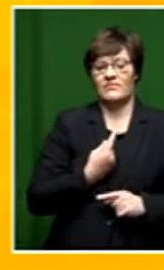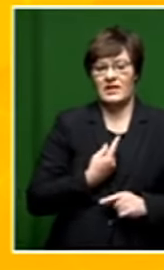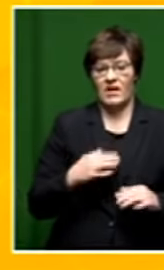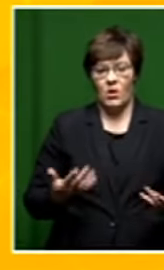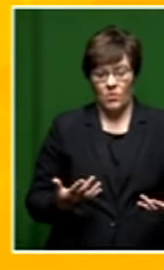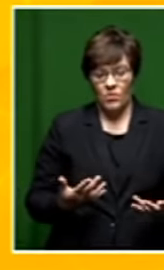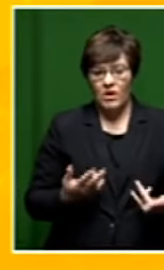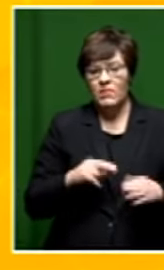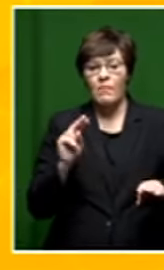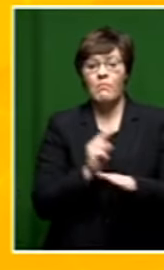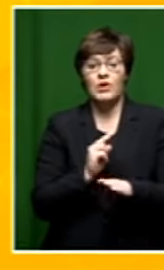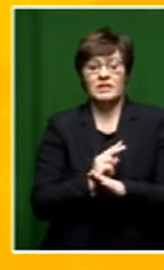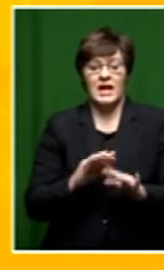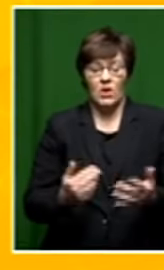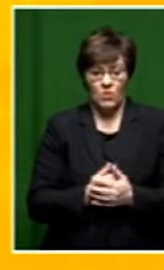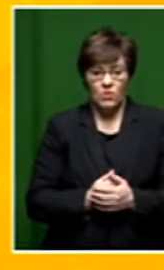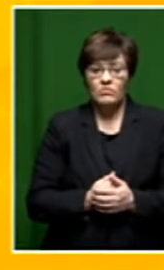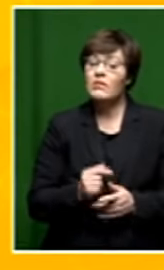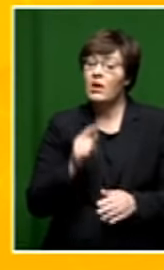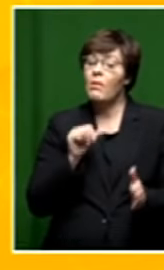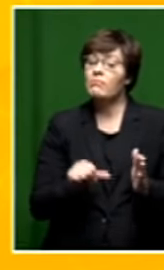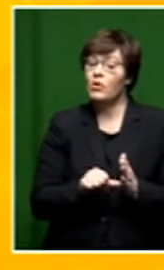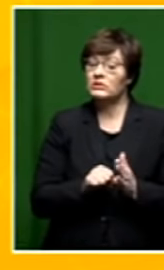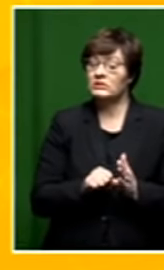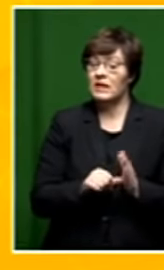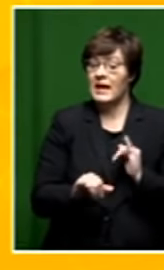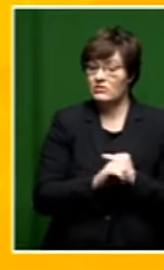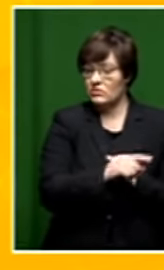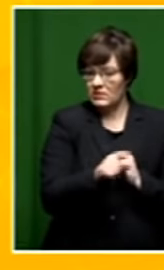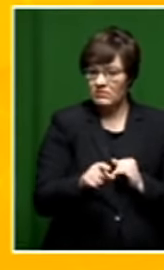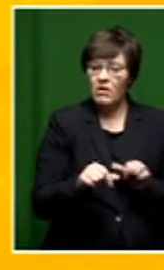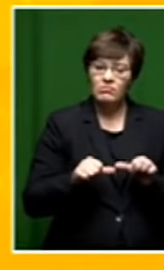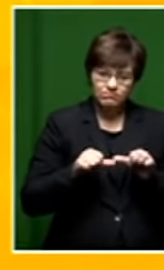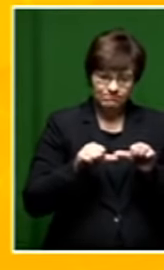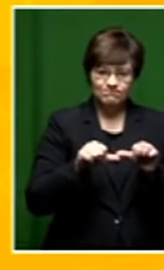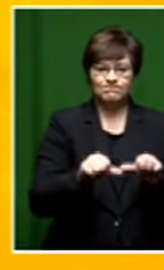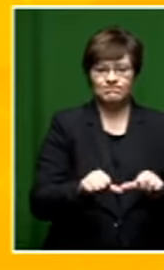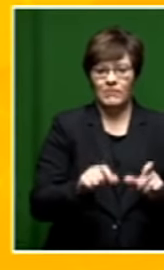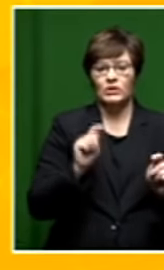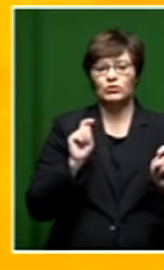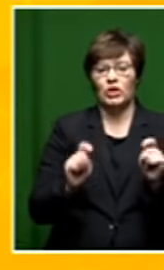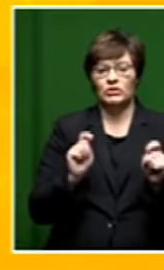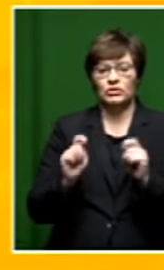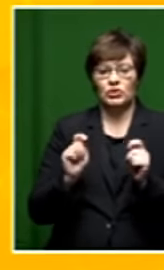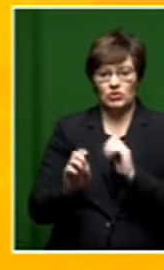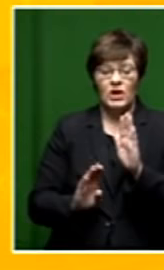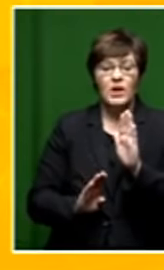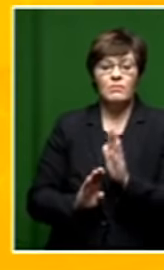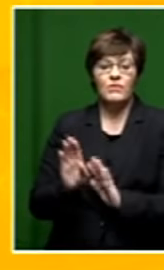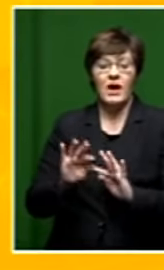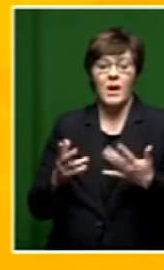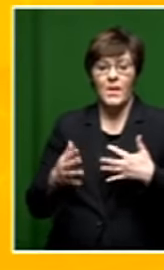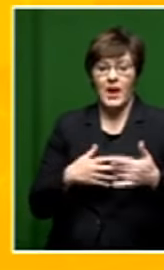it would be monitored, which is, of course, a necessary step in an industry that constantly has to change and improve how